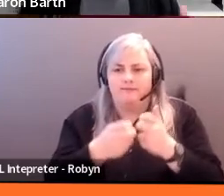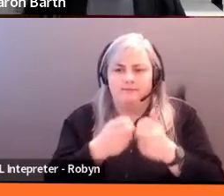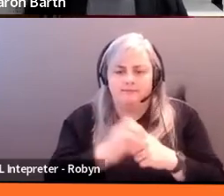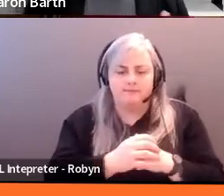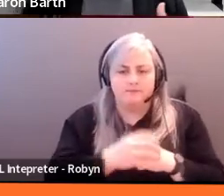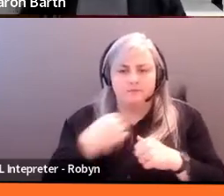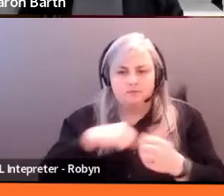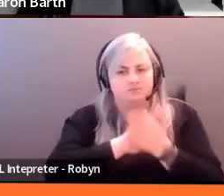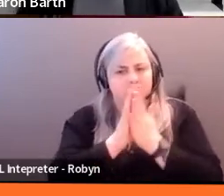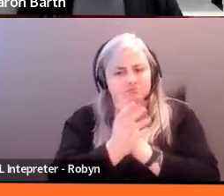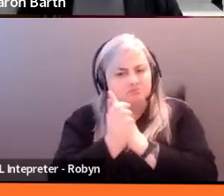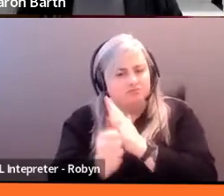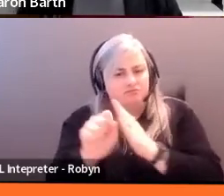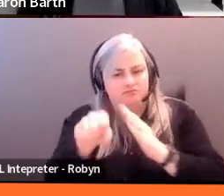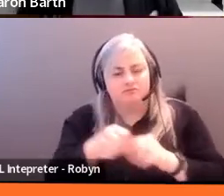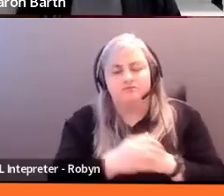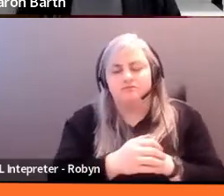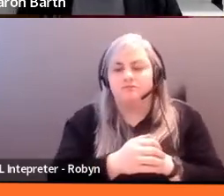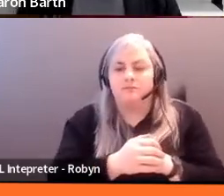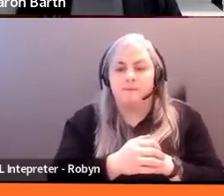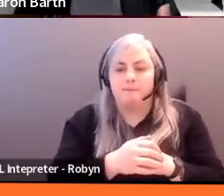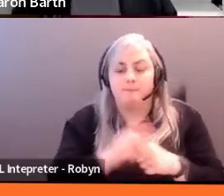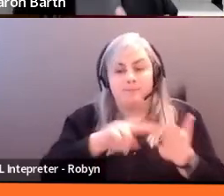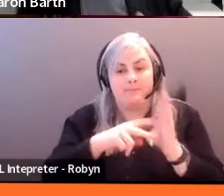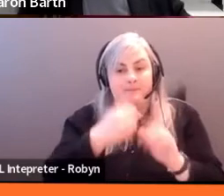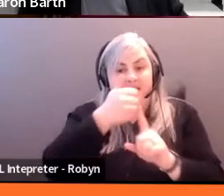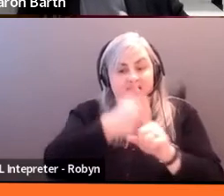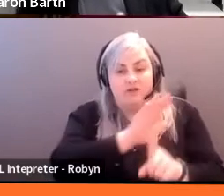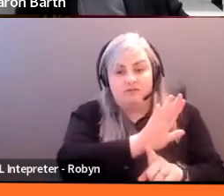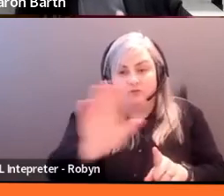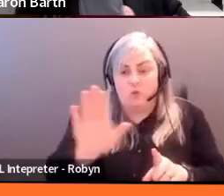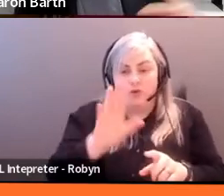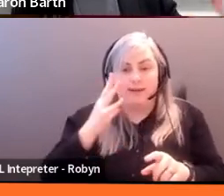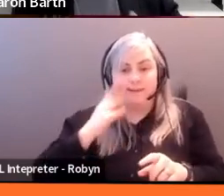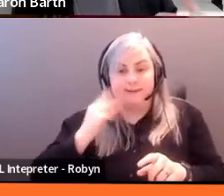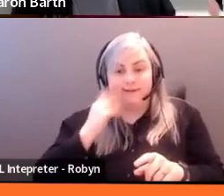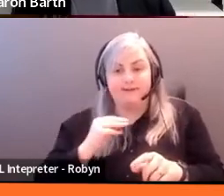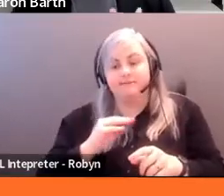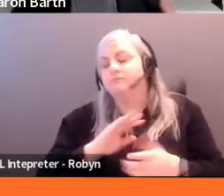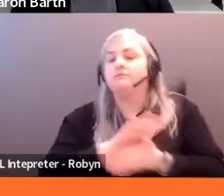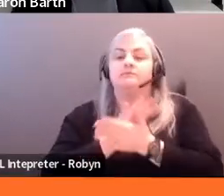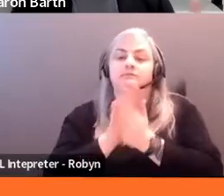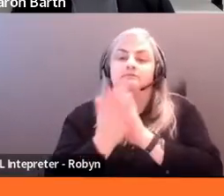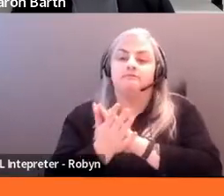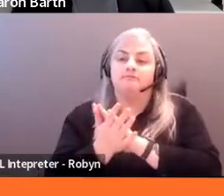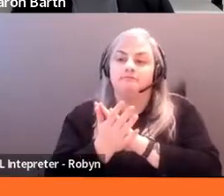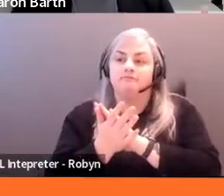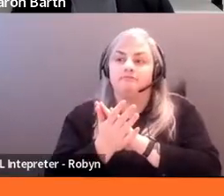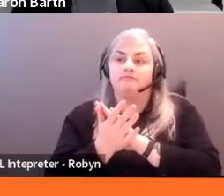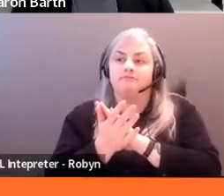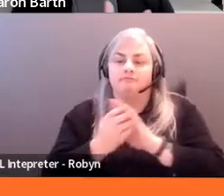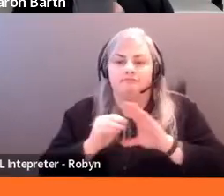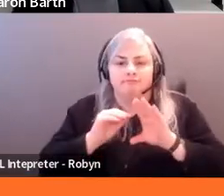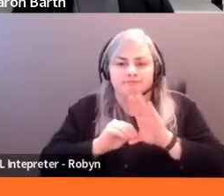so every experience you have becomes part of the reservoir or bank of experiences